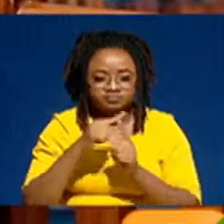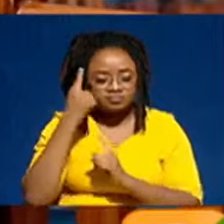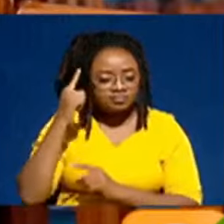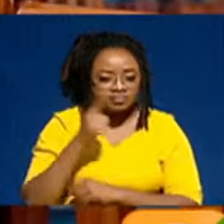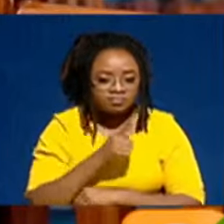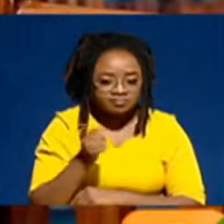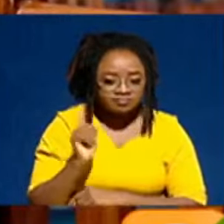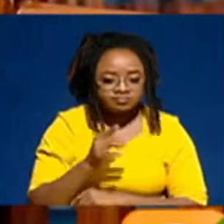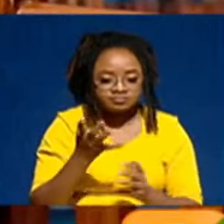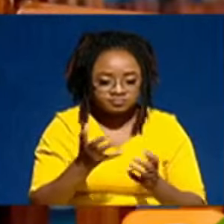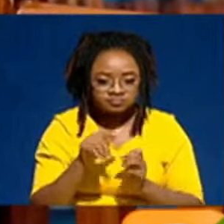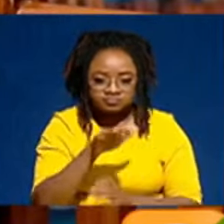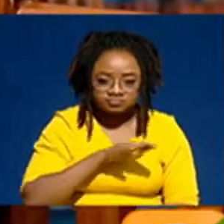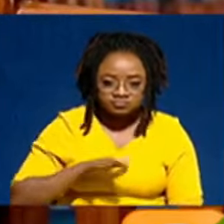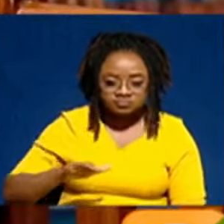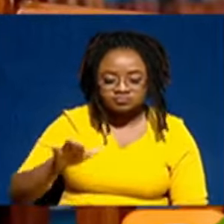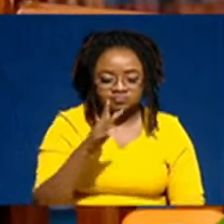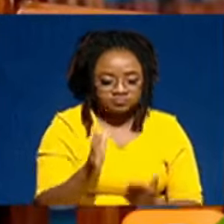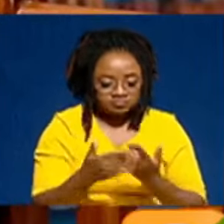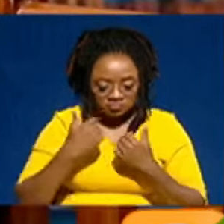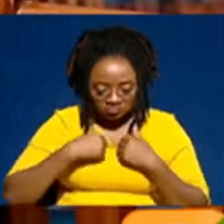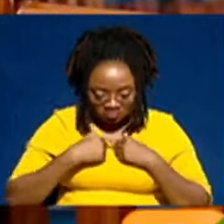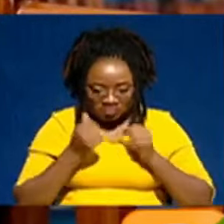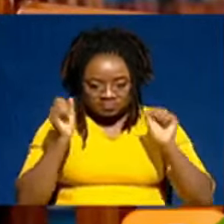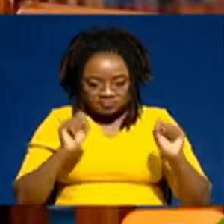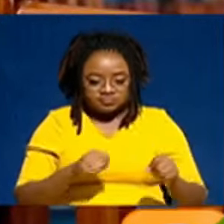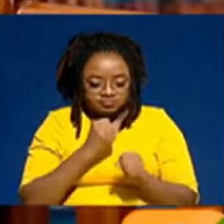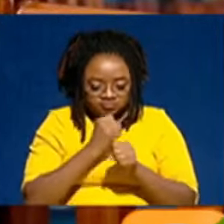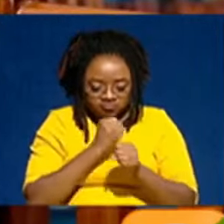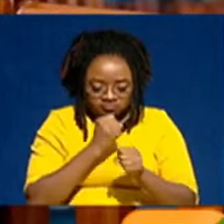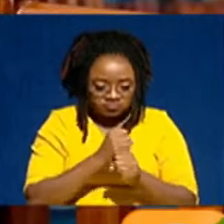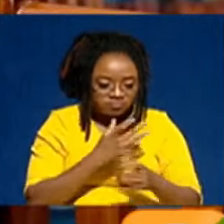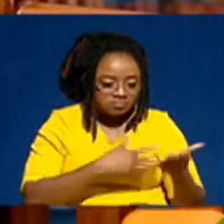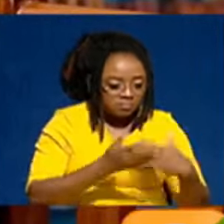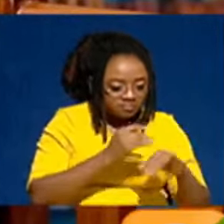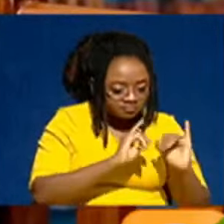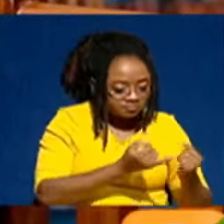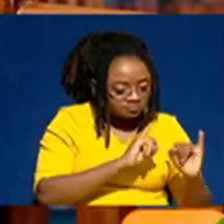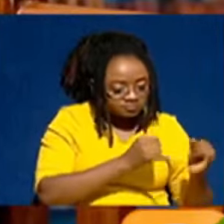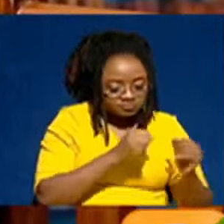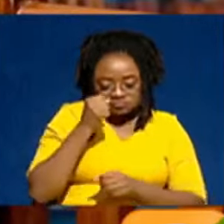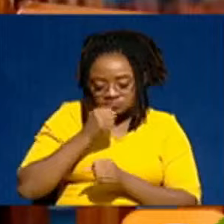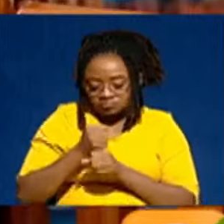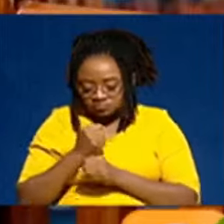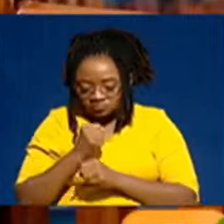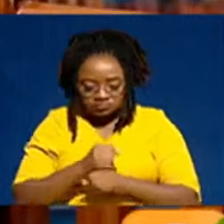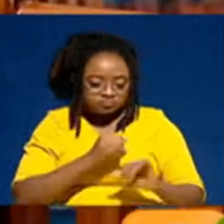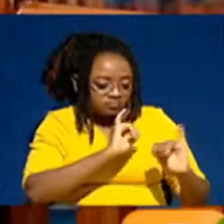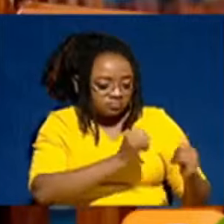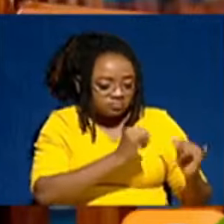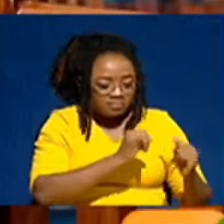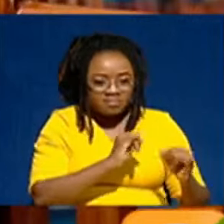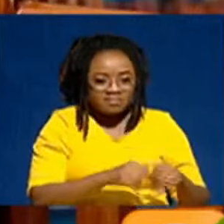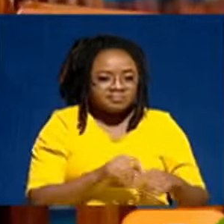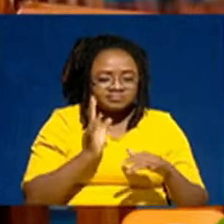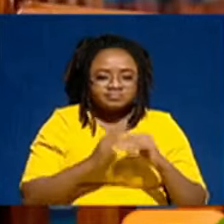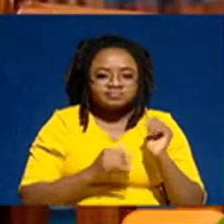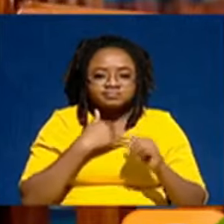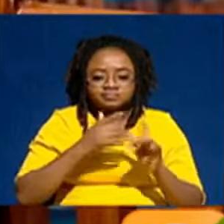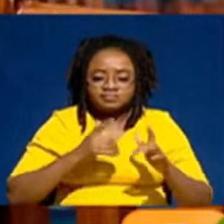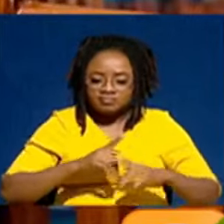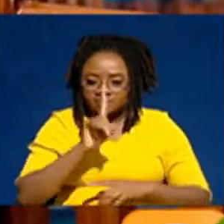are, that allow them to also socialize as they're working is more important, rather than having this, very expensive